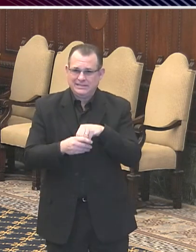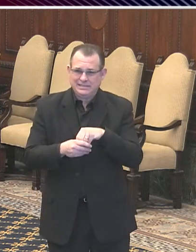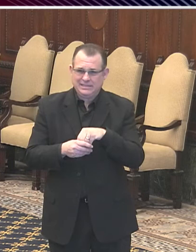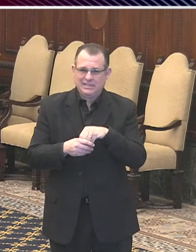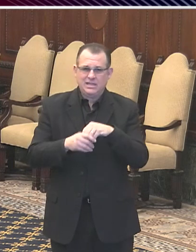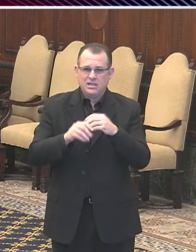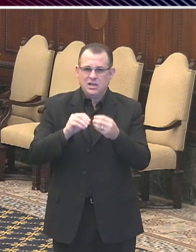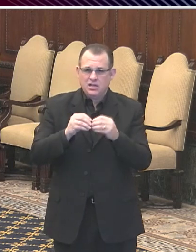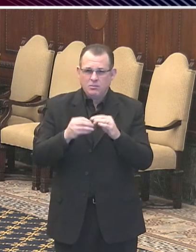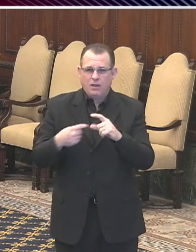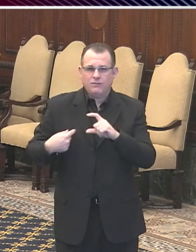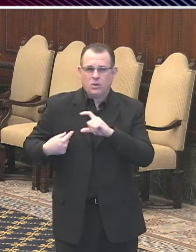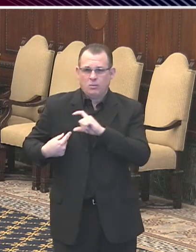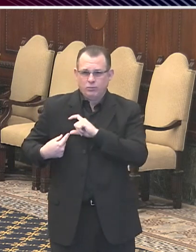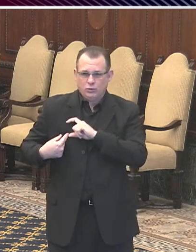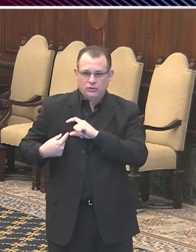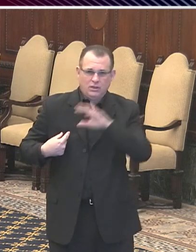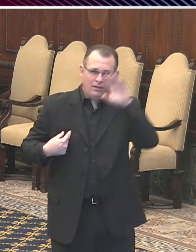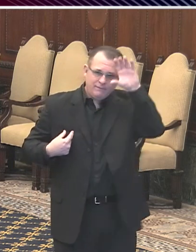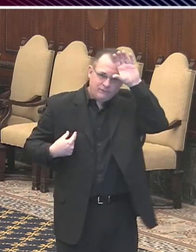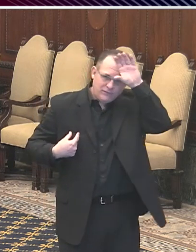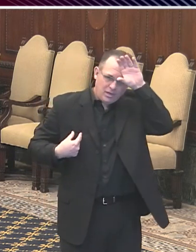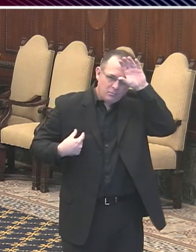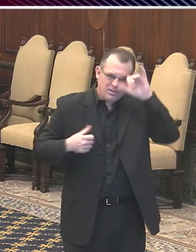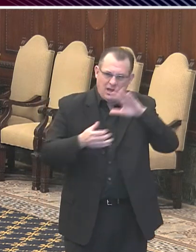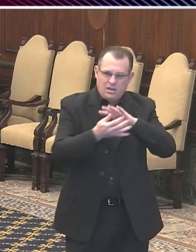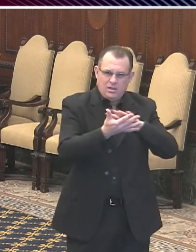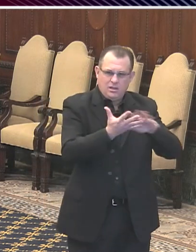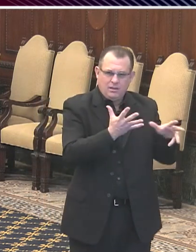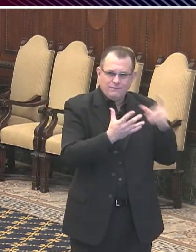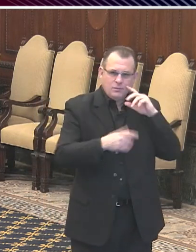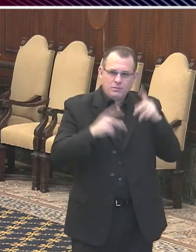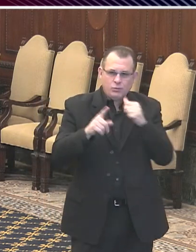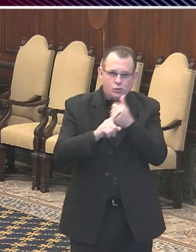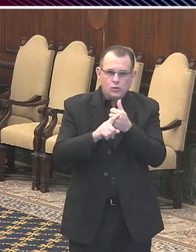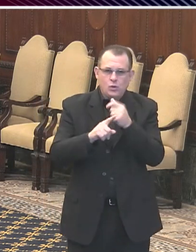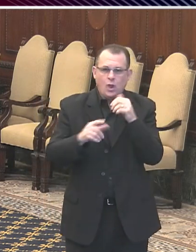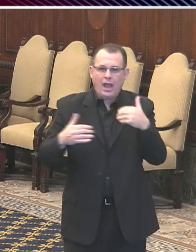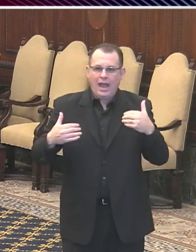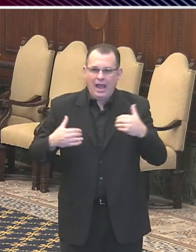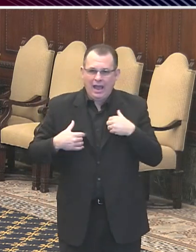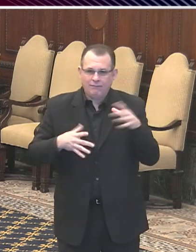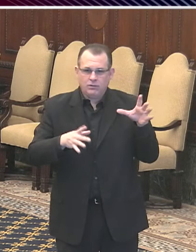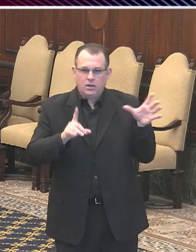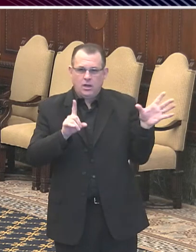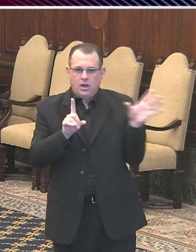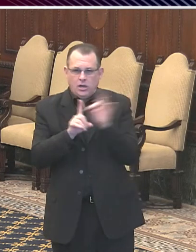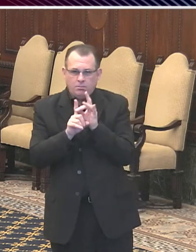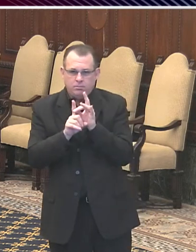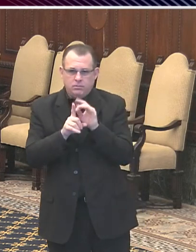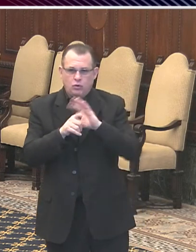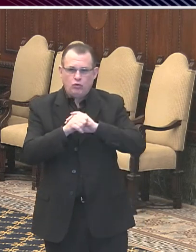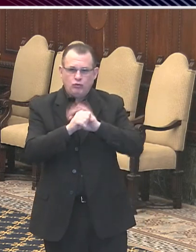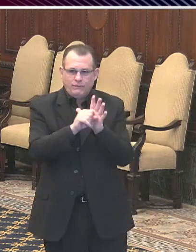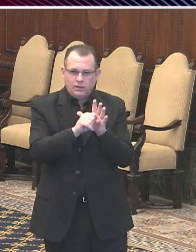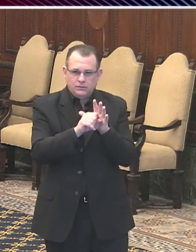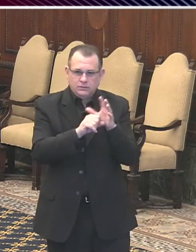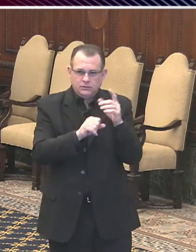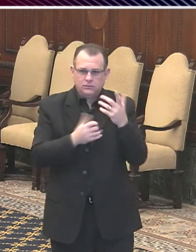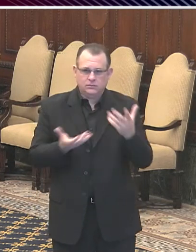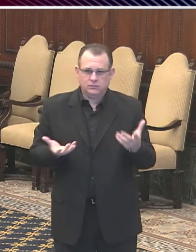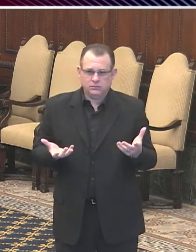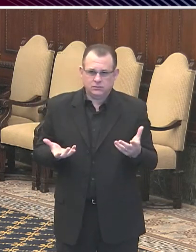of police and firefighters, et cetera, who may be infected with COVID is that for better or worse,